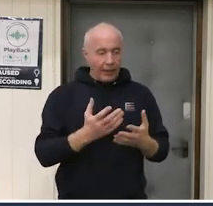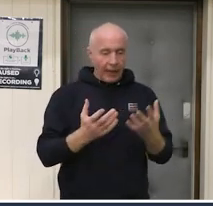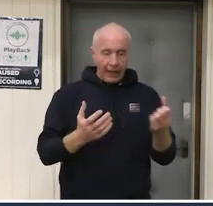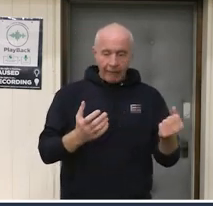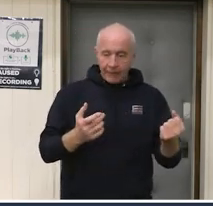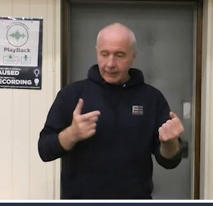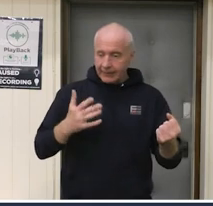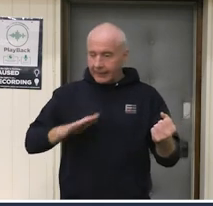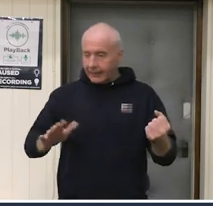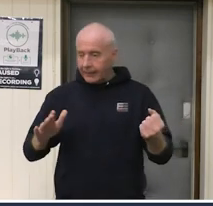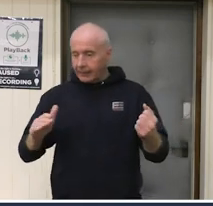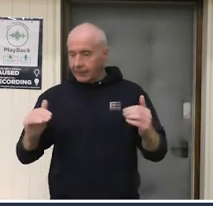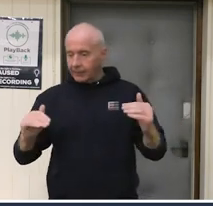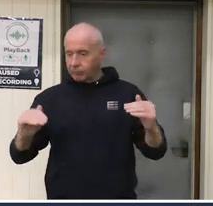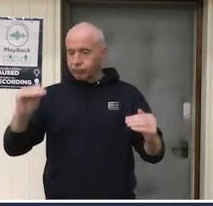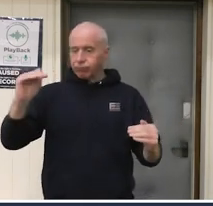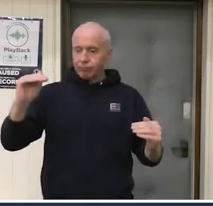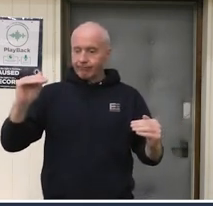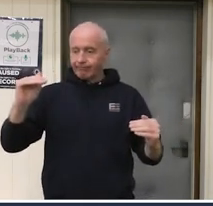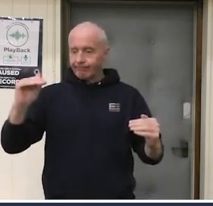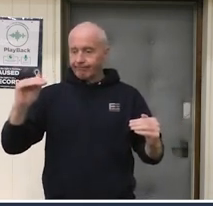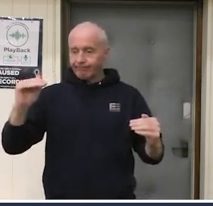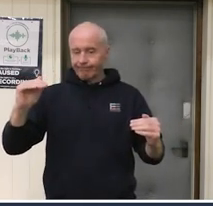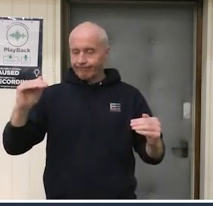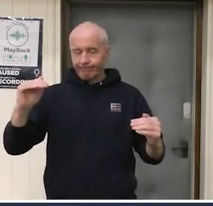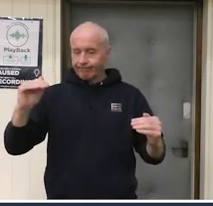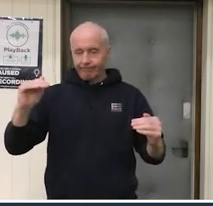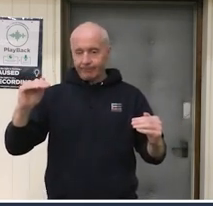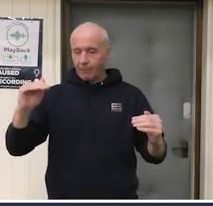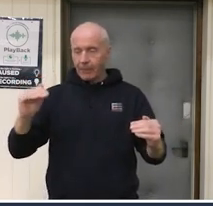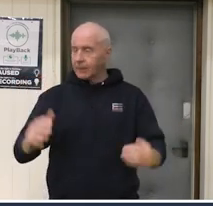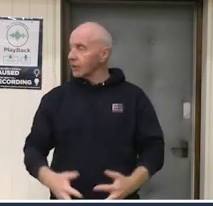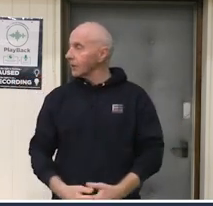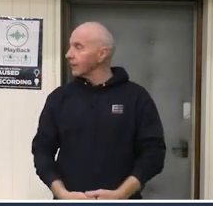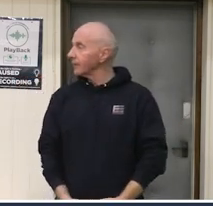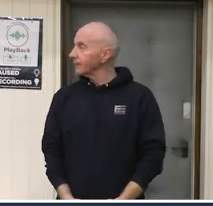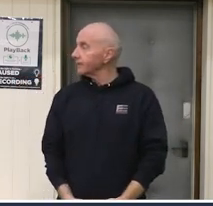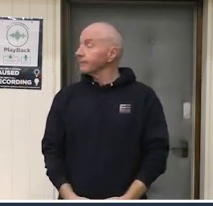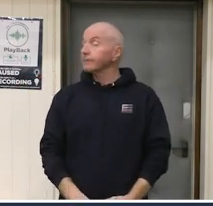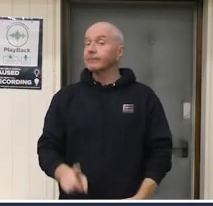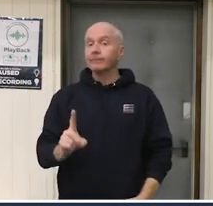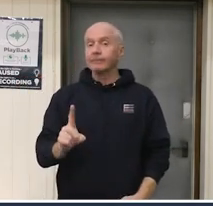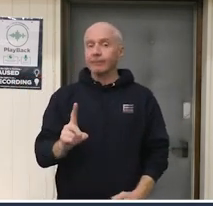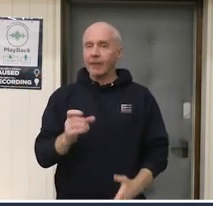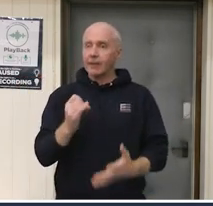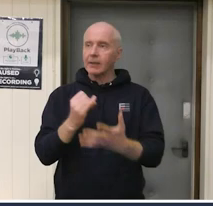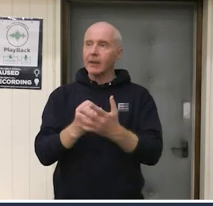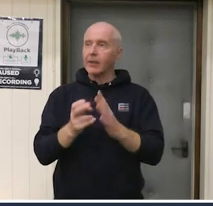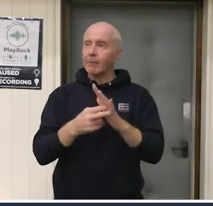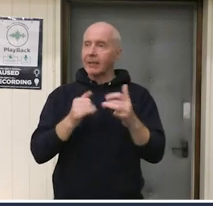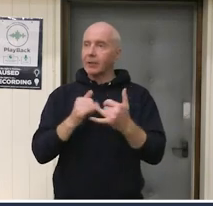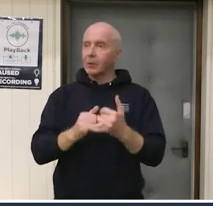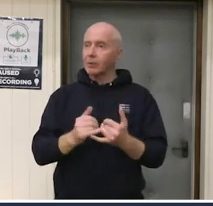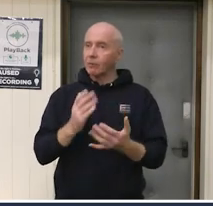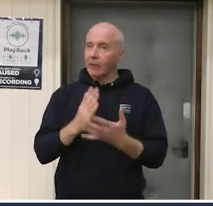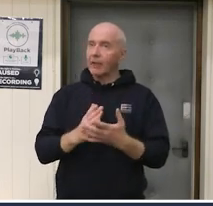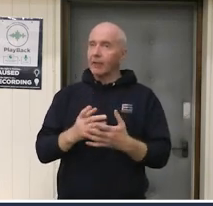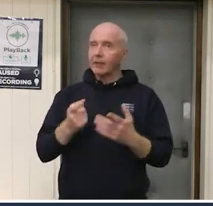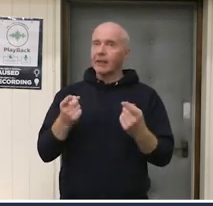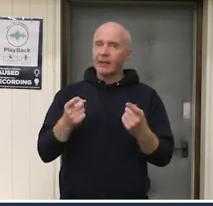right? So my apologies, that's bad news. However, this is the only sort of sad bit,